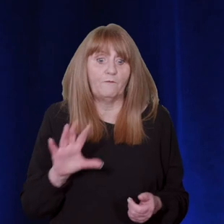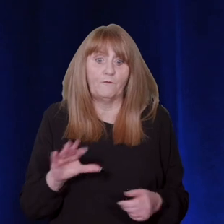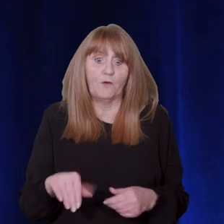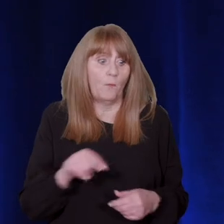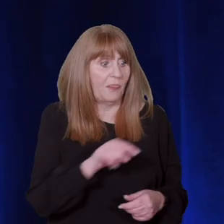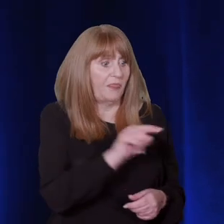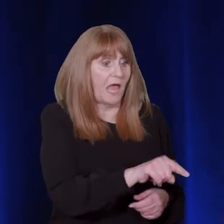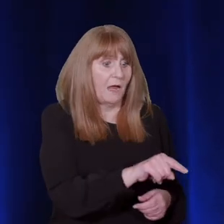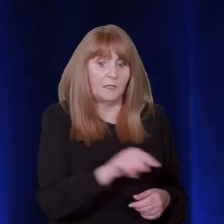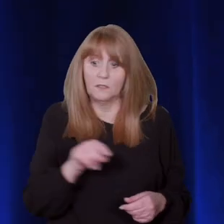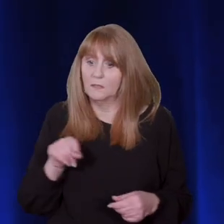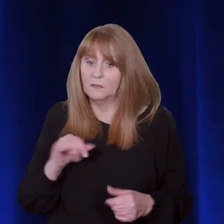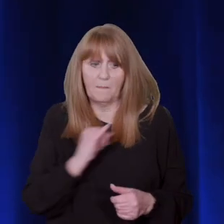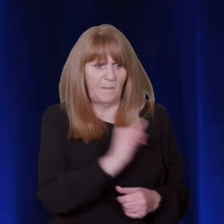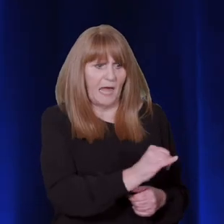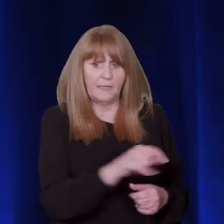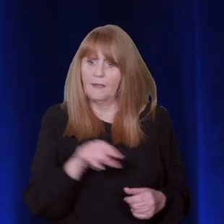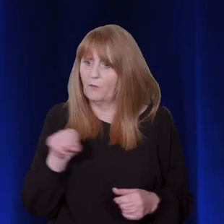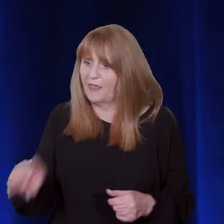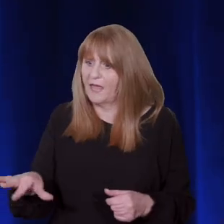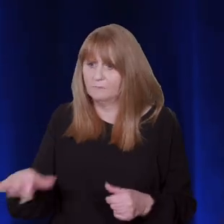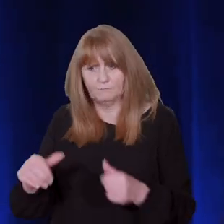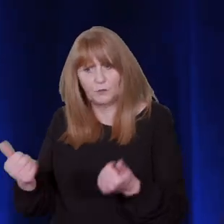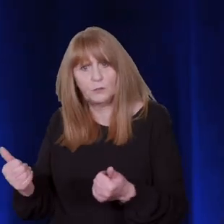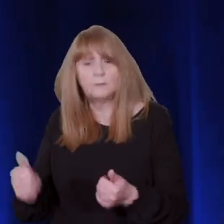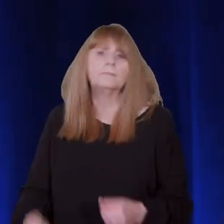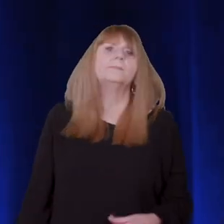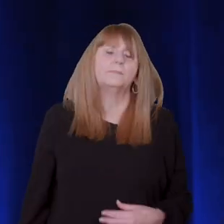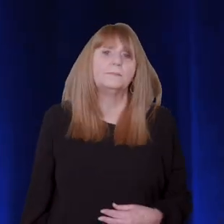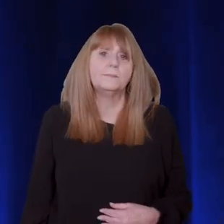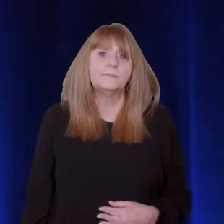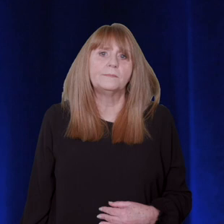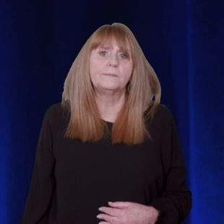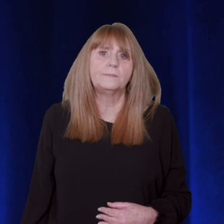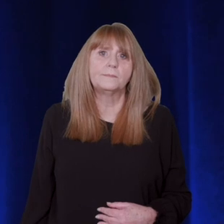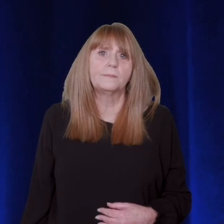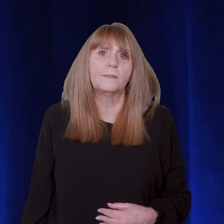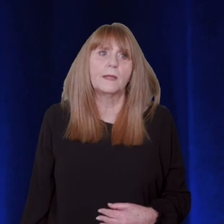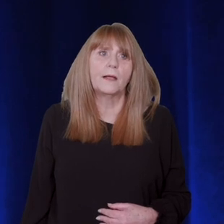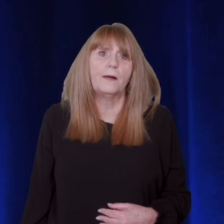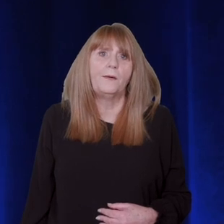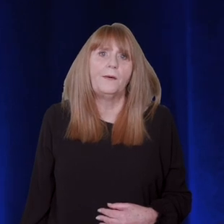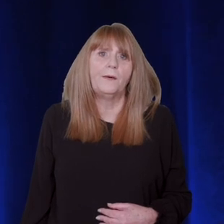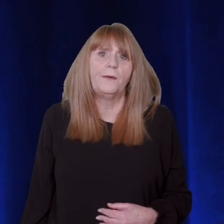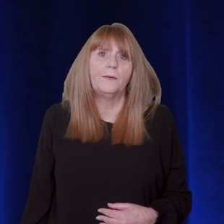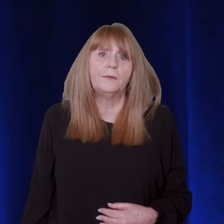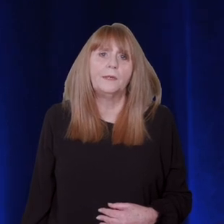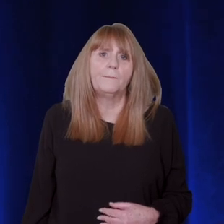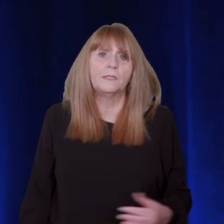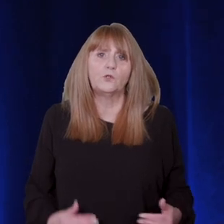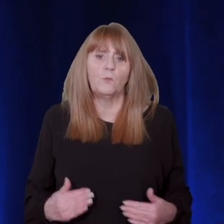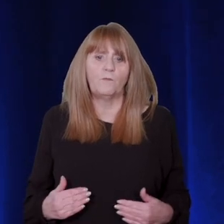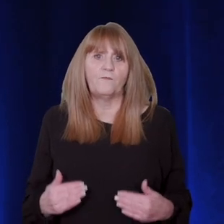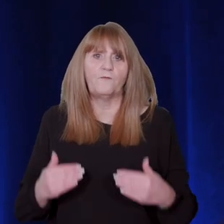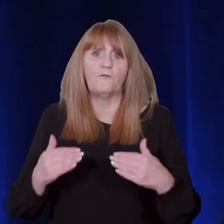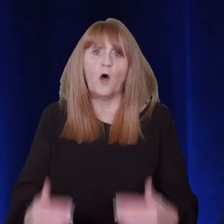where God wants them to be. You can make a difference in the lives of people. It means also to move forward